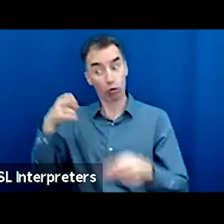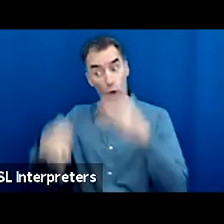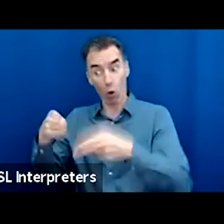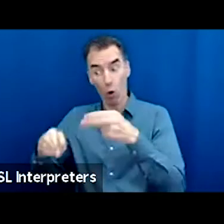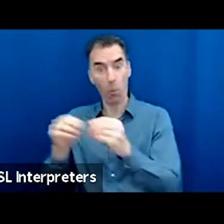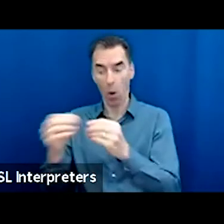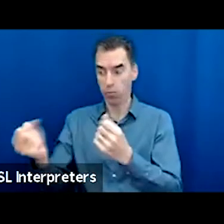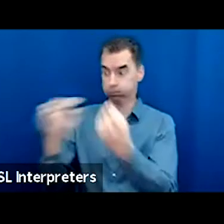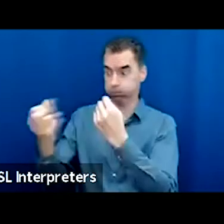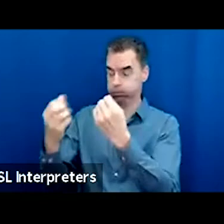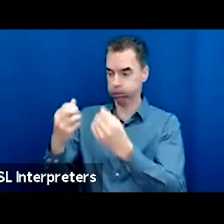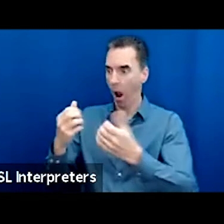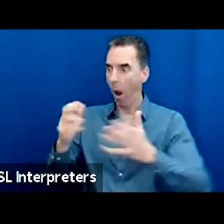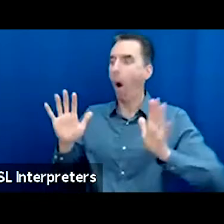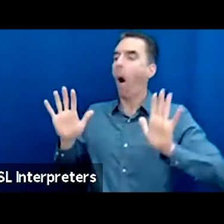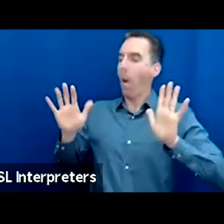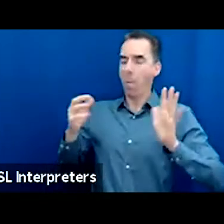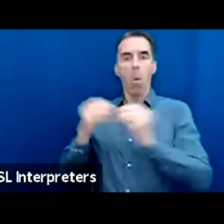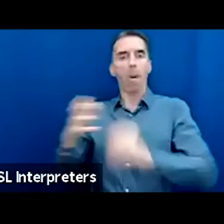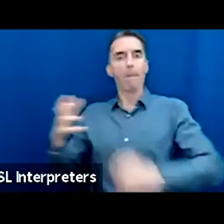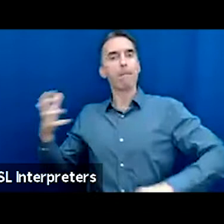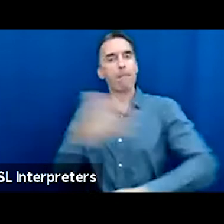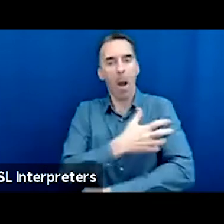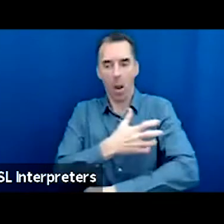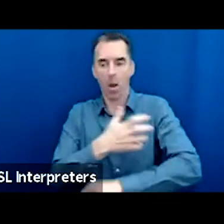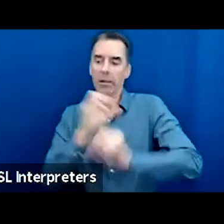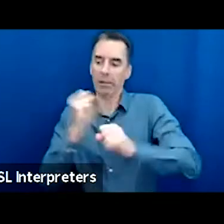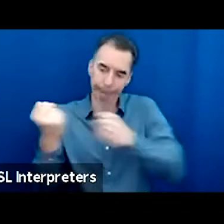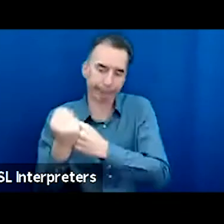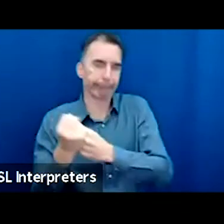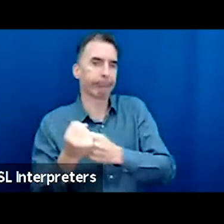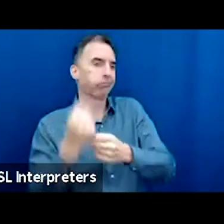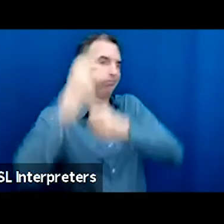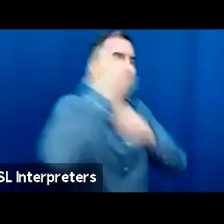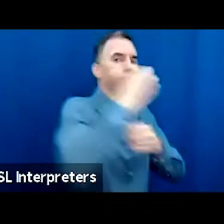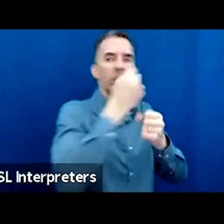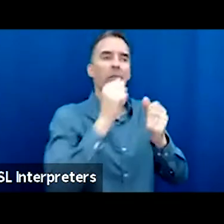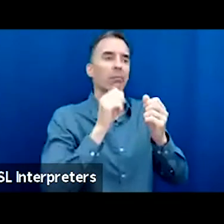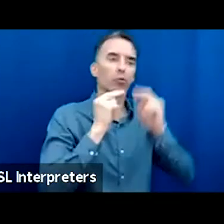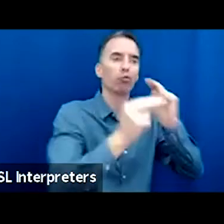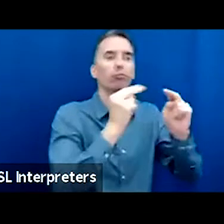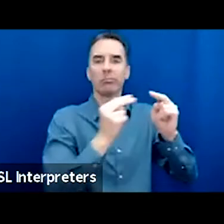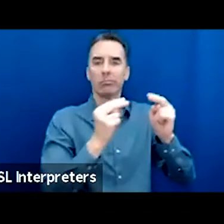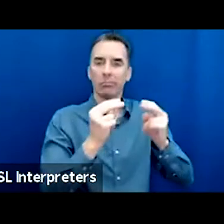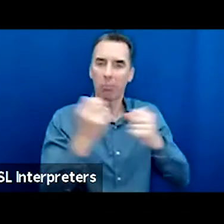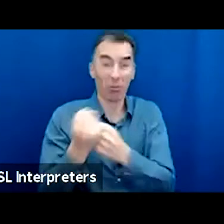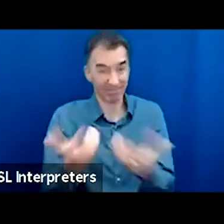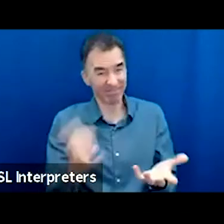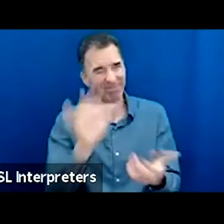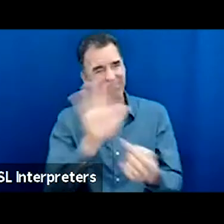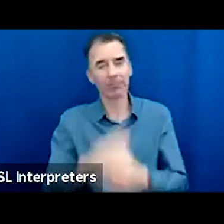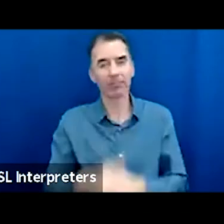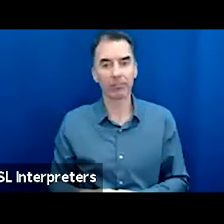us to have the power to execute what we want to do for you. Okay, now Q&A. So